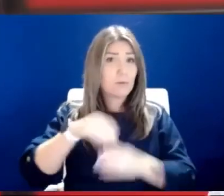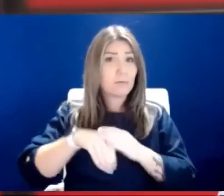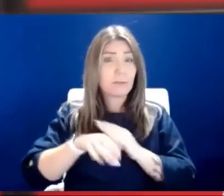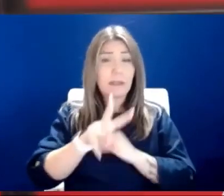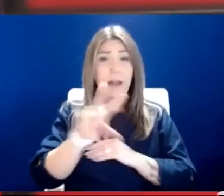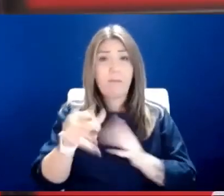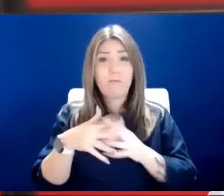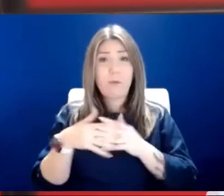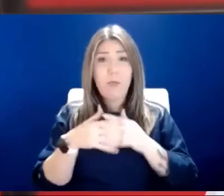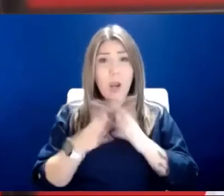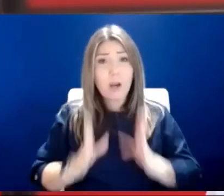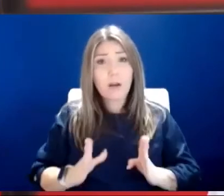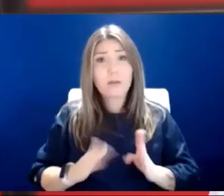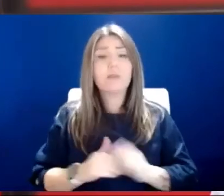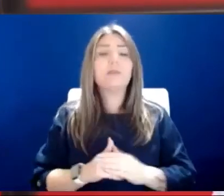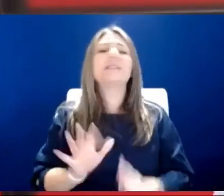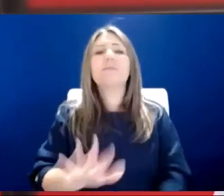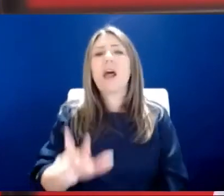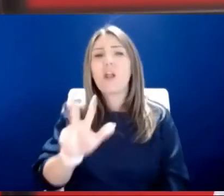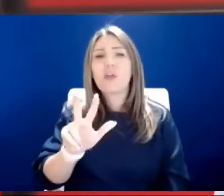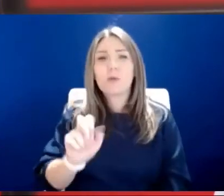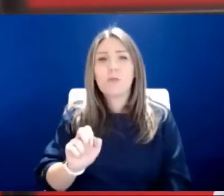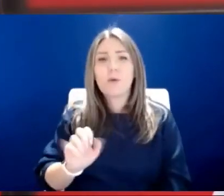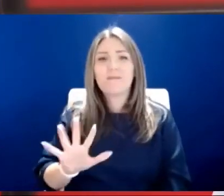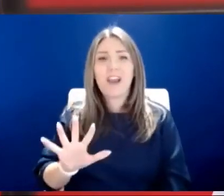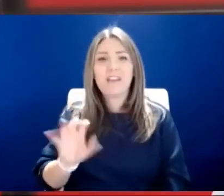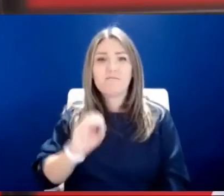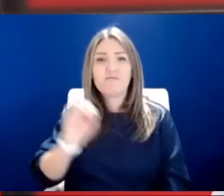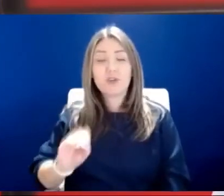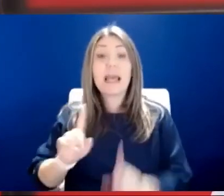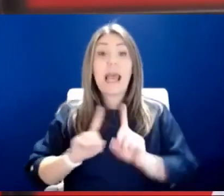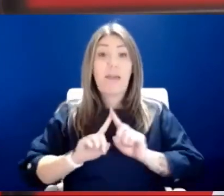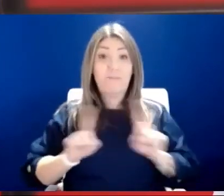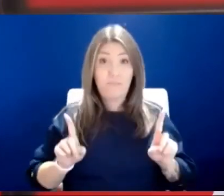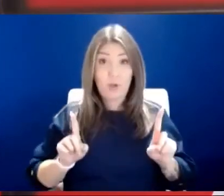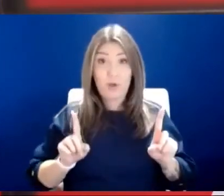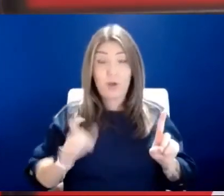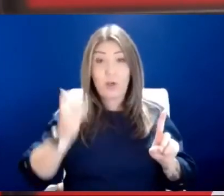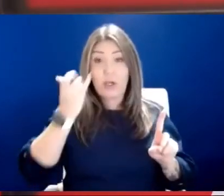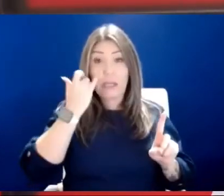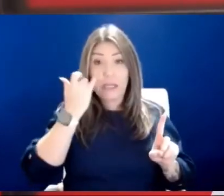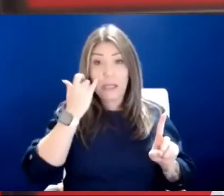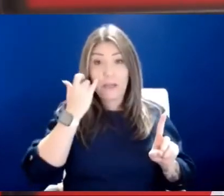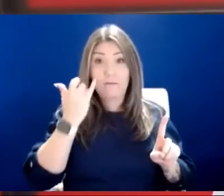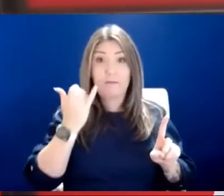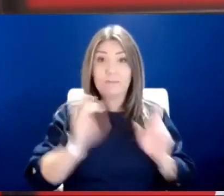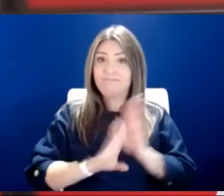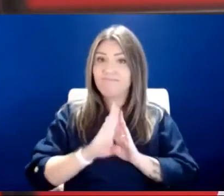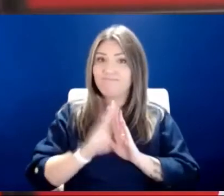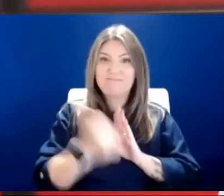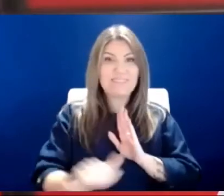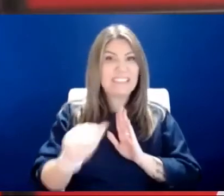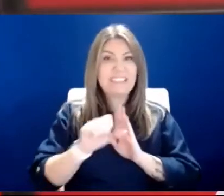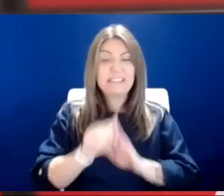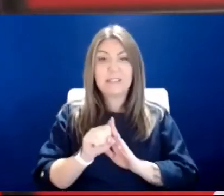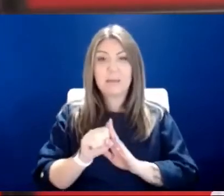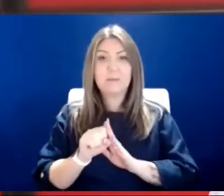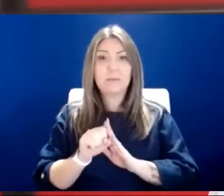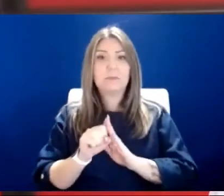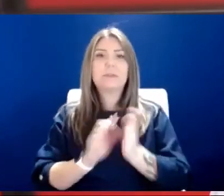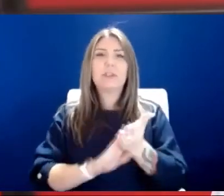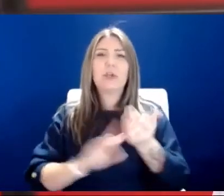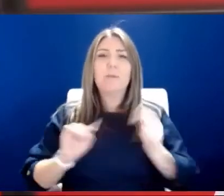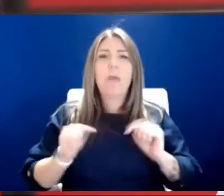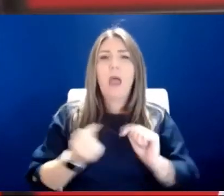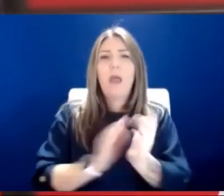It's about 3.5%. However, if you develop any symptoms such as neuropathy, carpal tunnel syndrome, low back